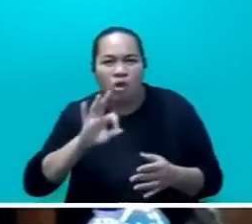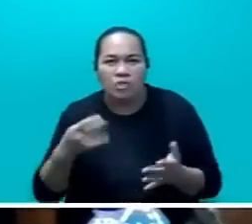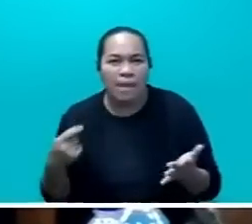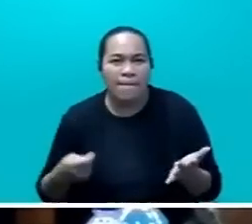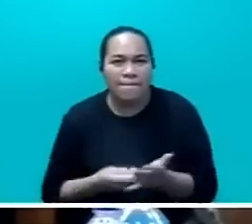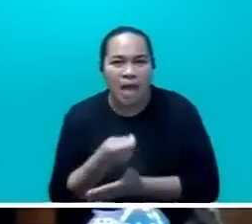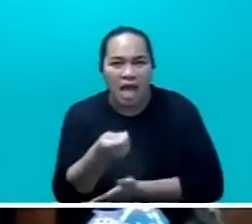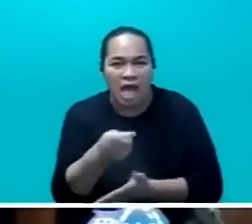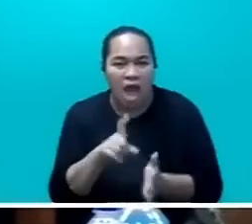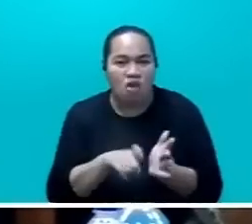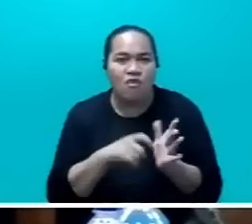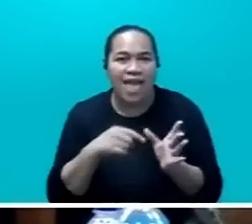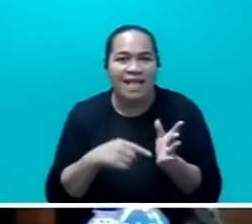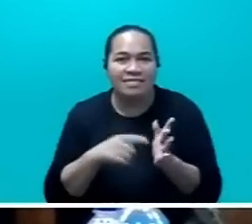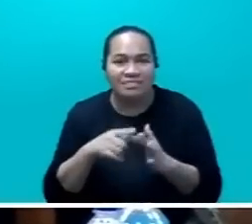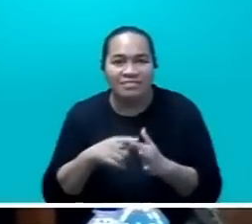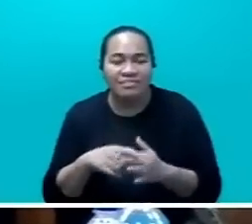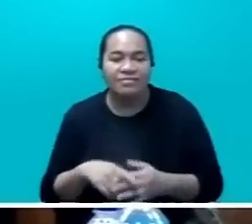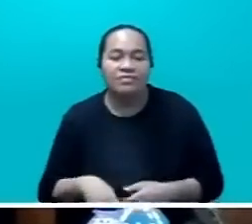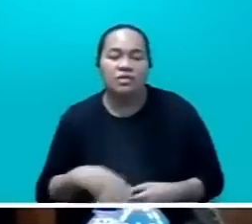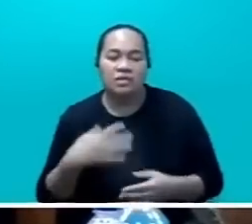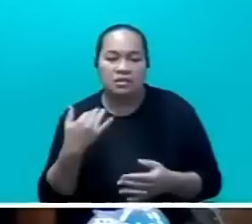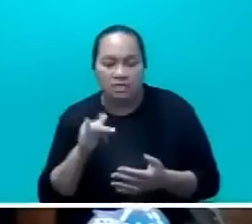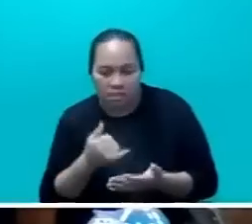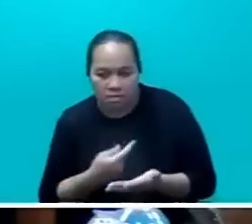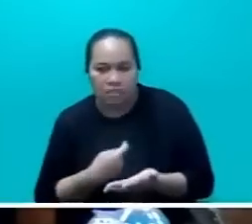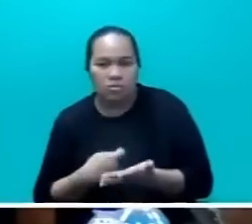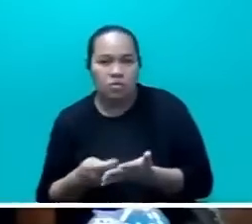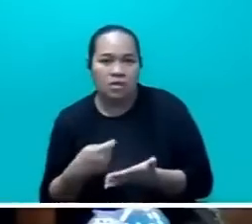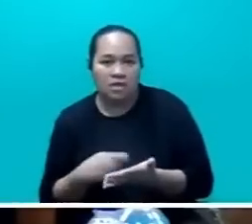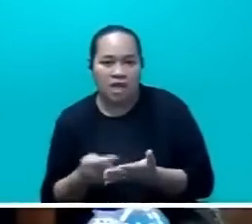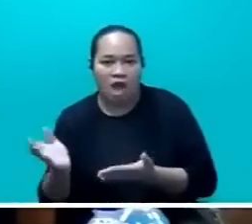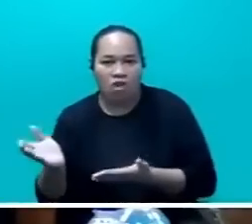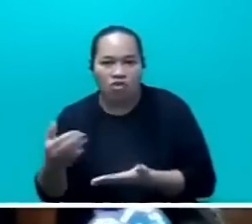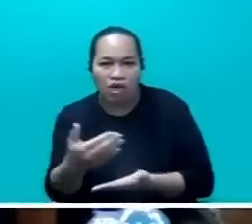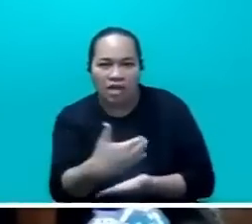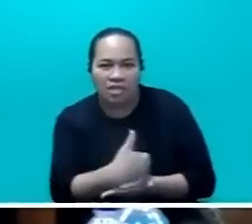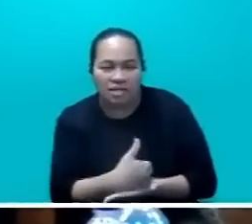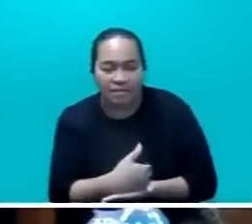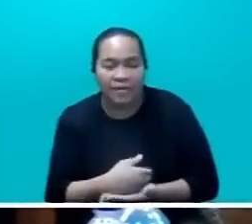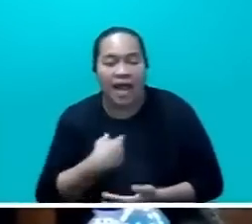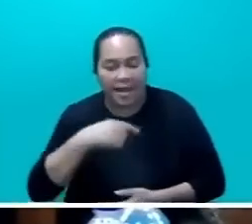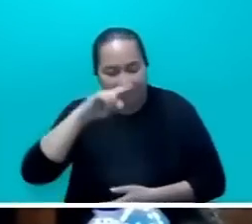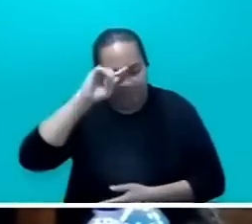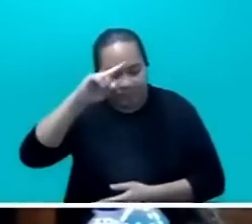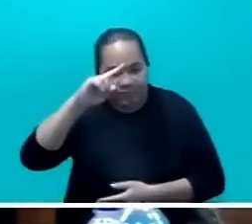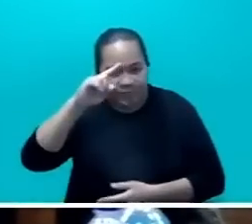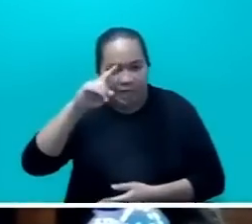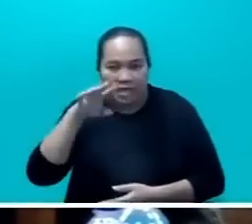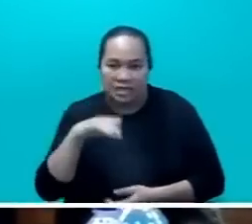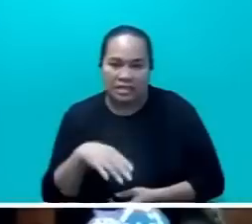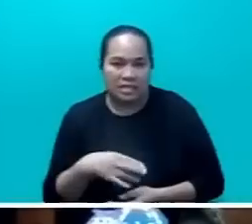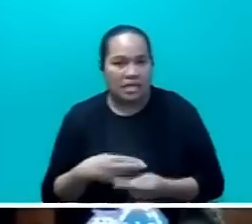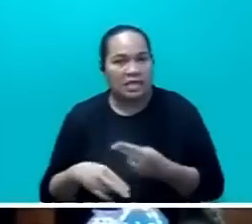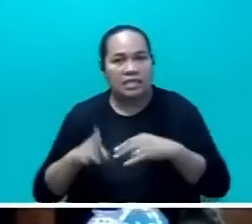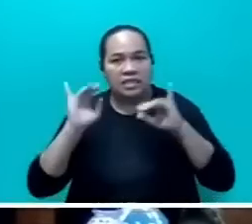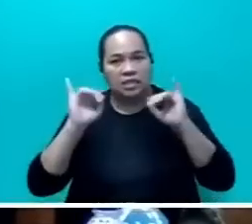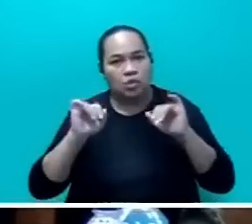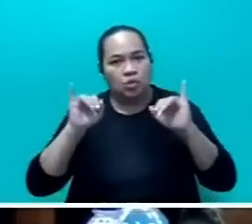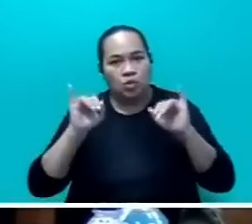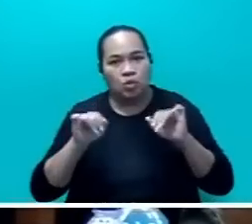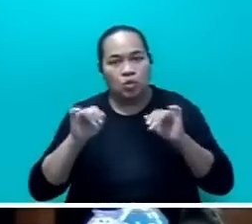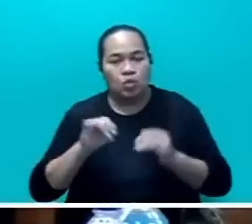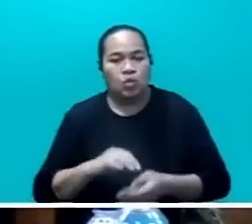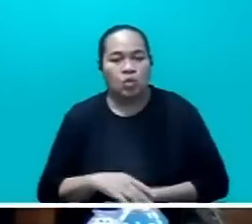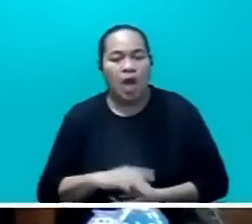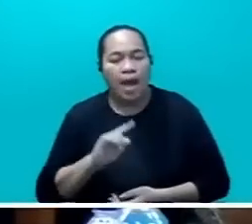rate and rental collection. I understand, Mr. Speaker, is a historical issue,